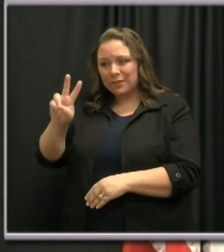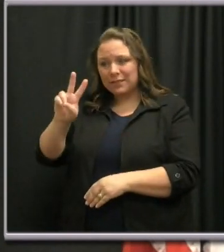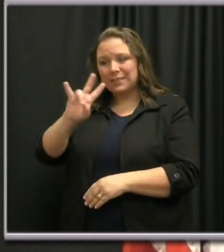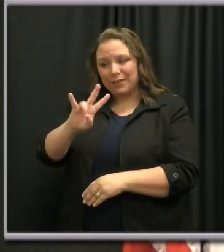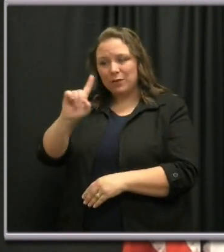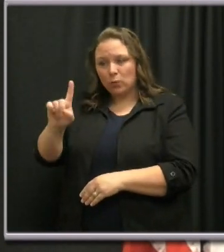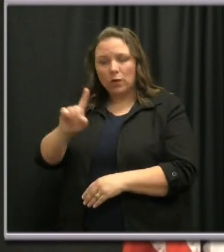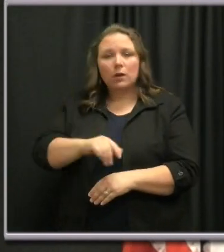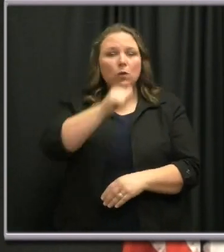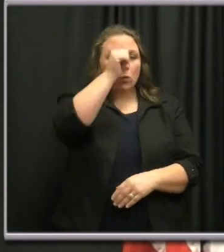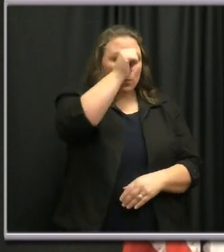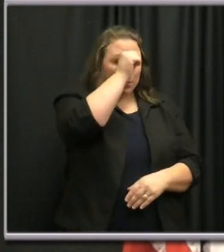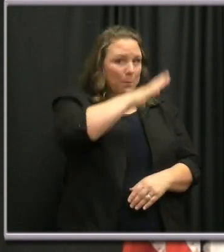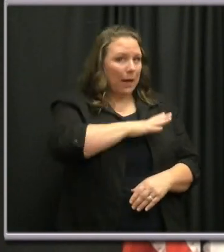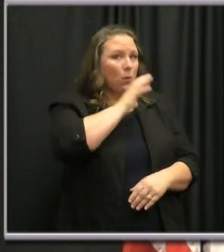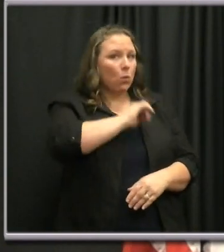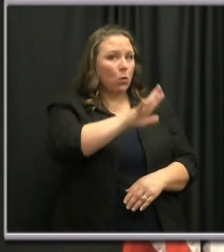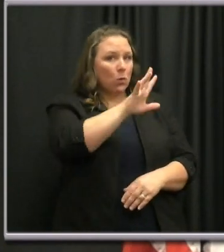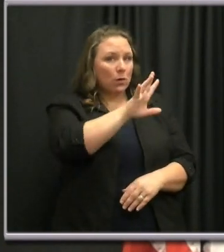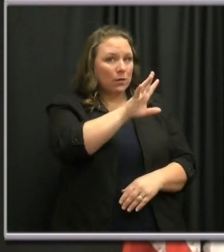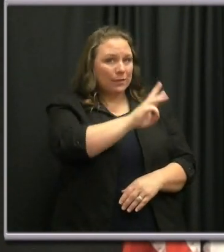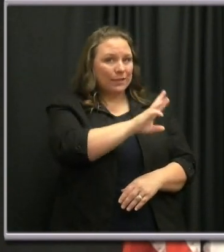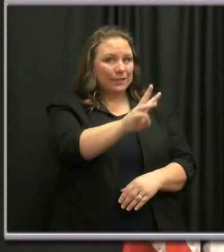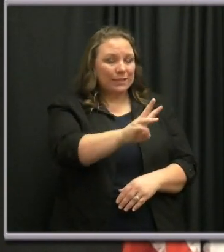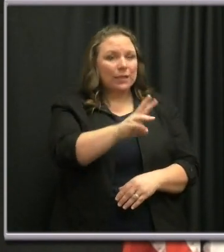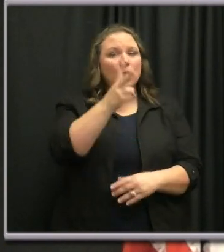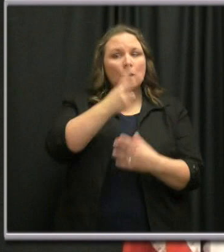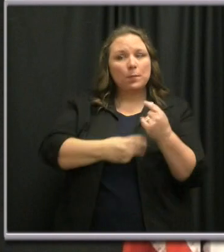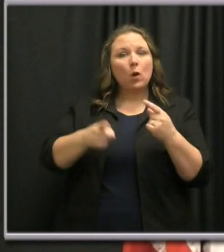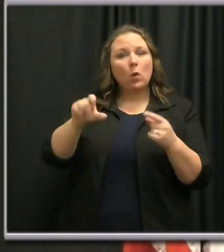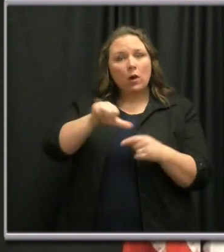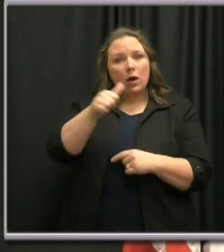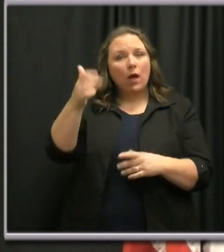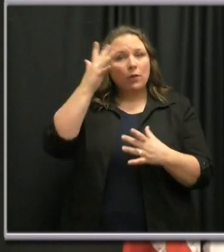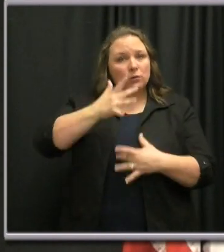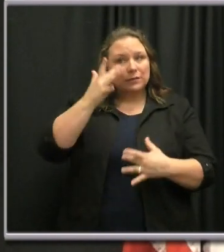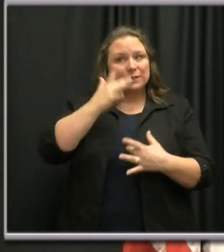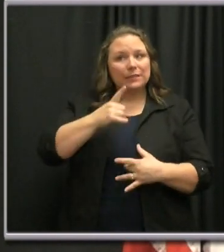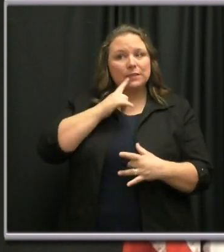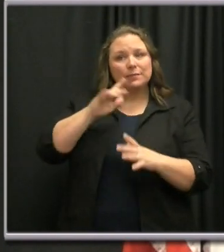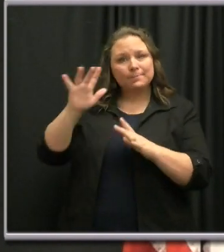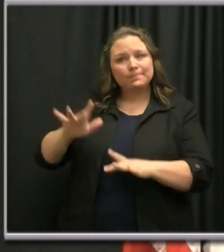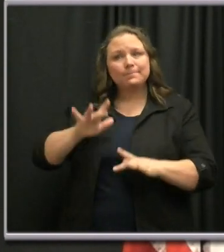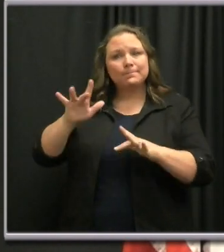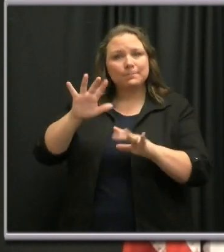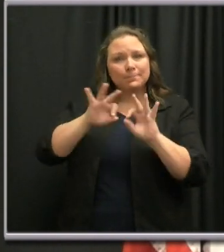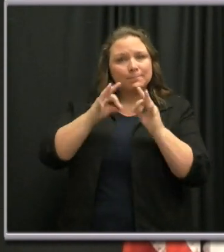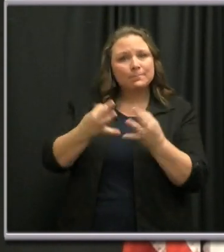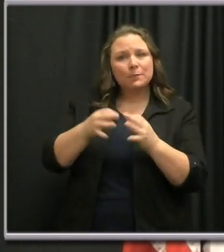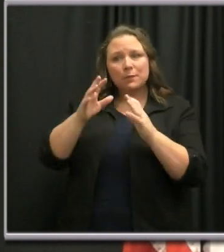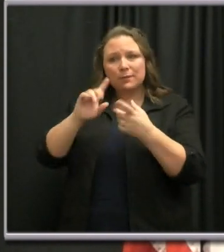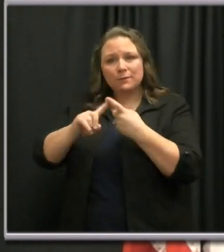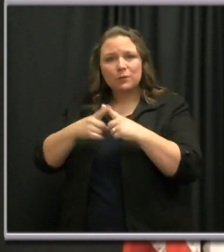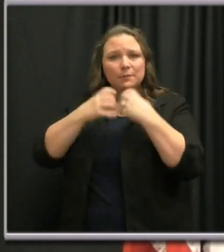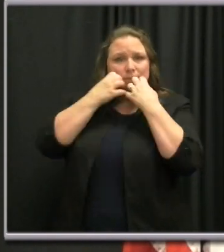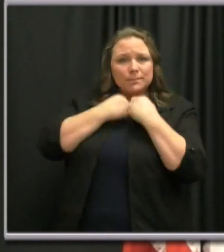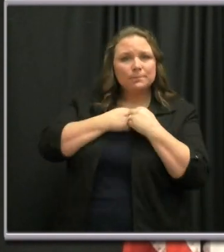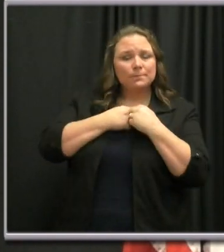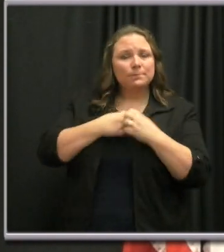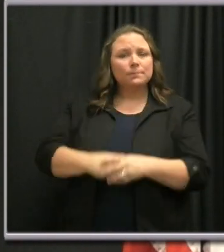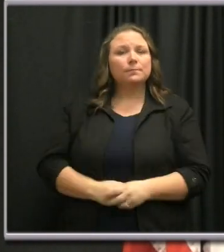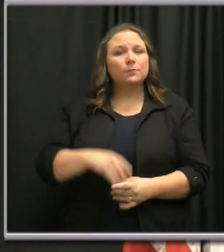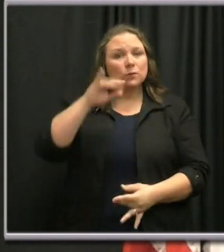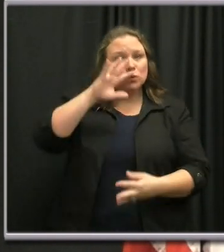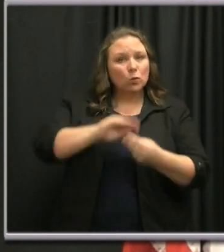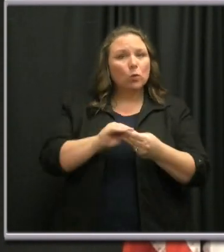66-year-old man. Both had underlying medical conditions. My thoughts are with their families and friends. That also makes it a